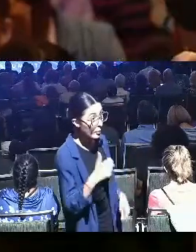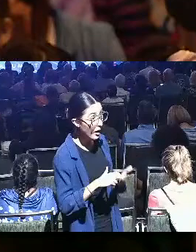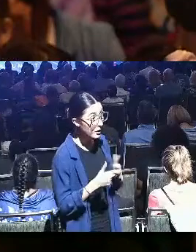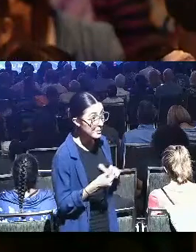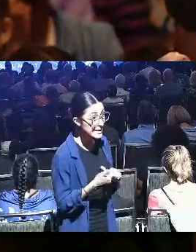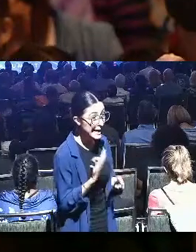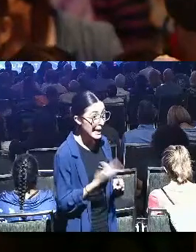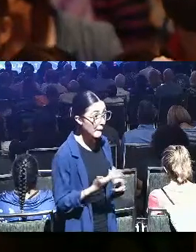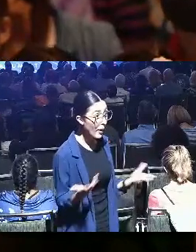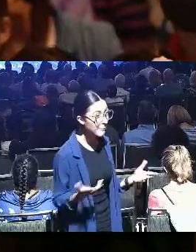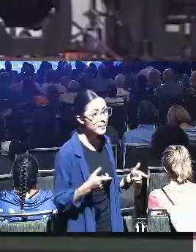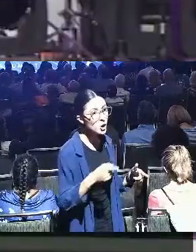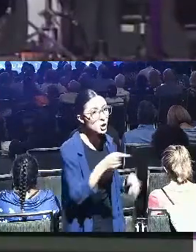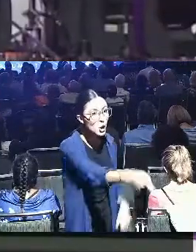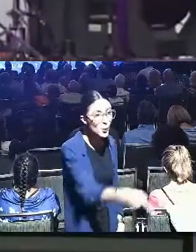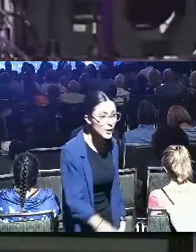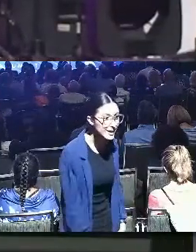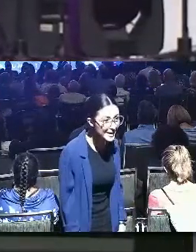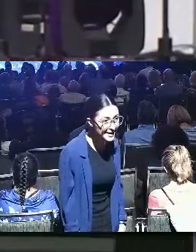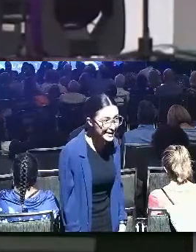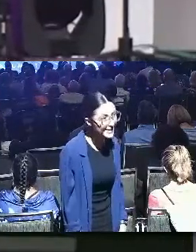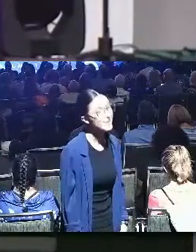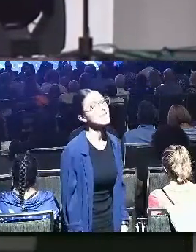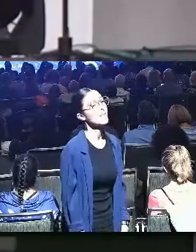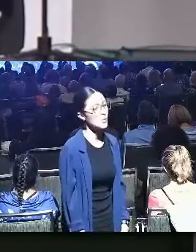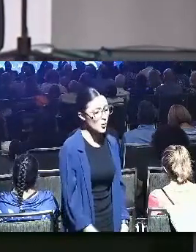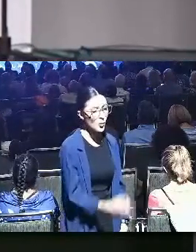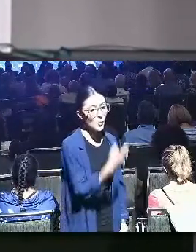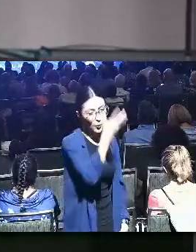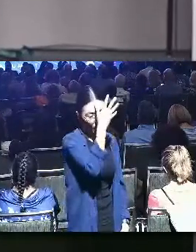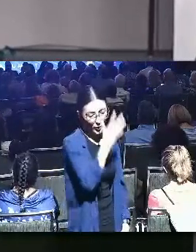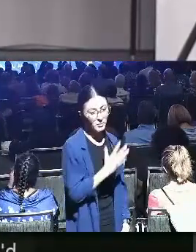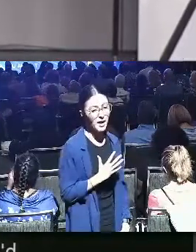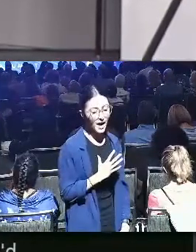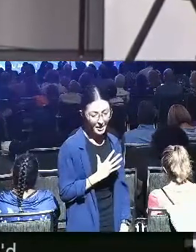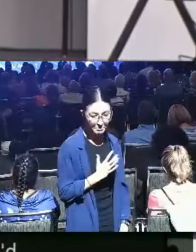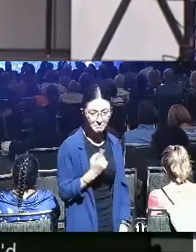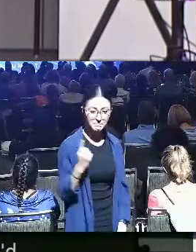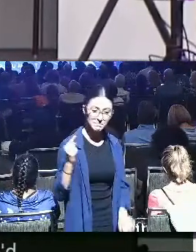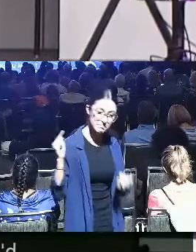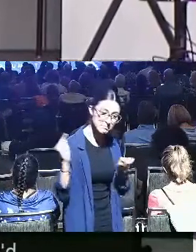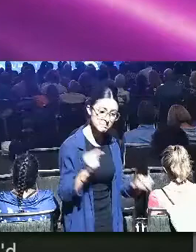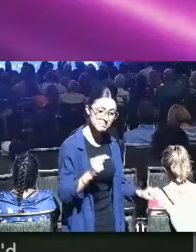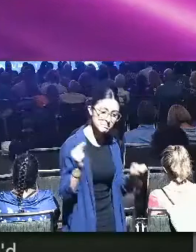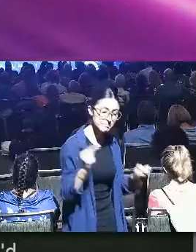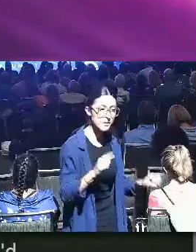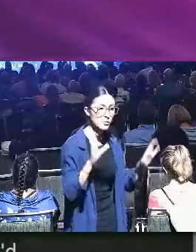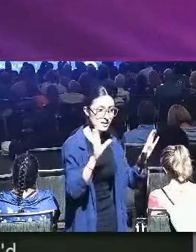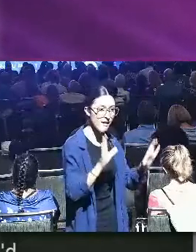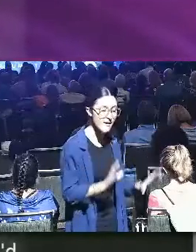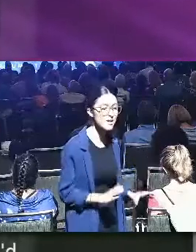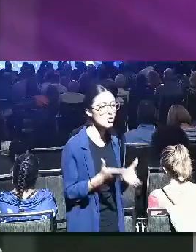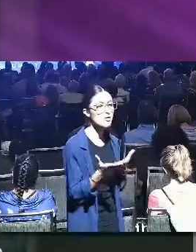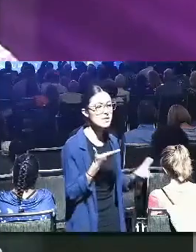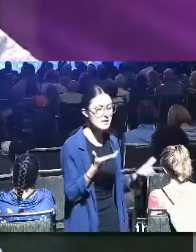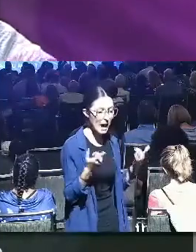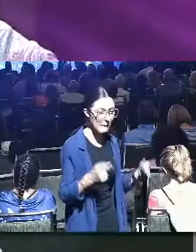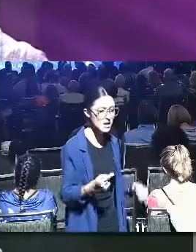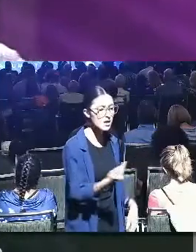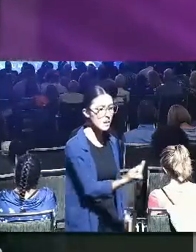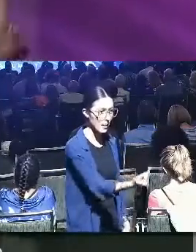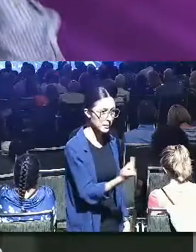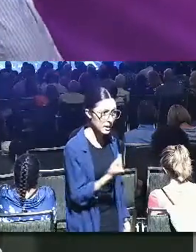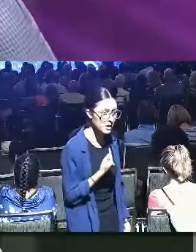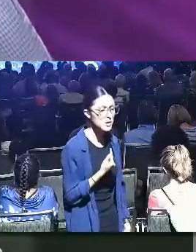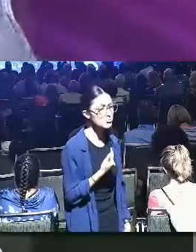We had a man who wanted to be restored in Chicago, and he'd been coming to a number of Sunday worship services, and he walked up to me, and he was very stern, and he